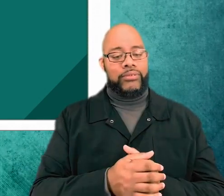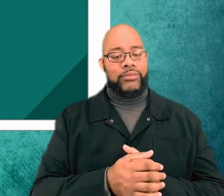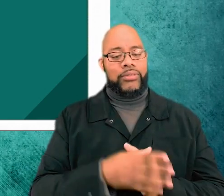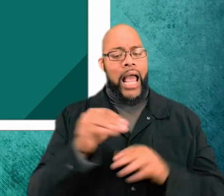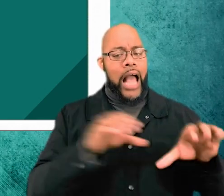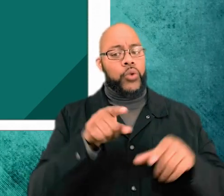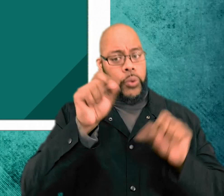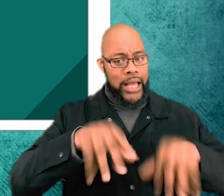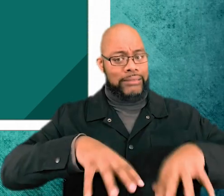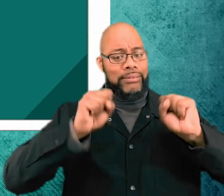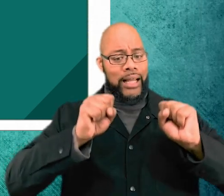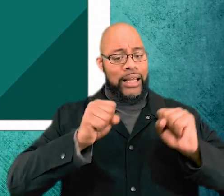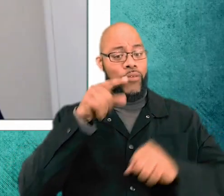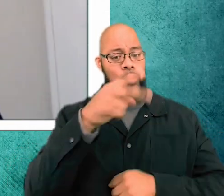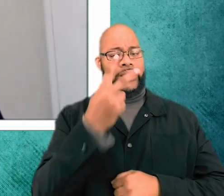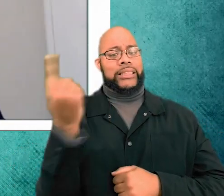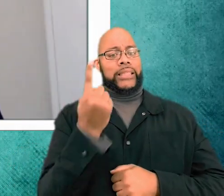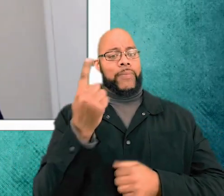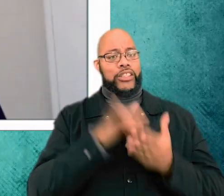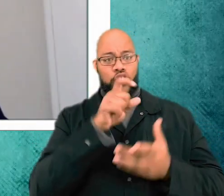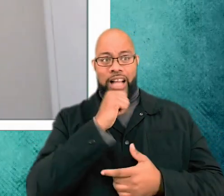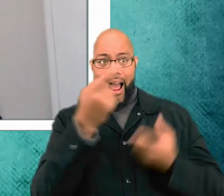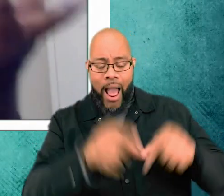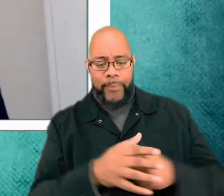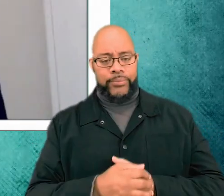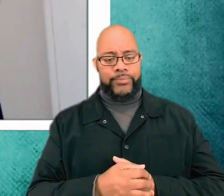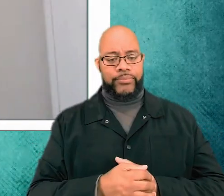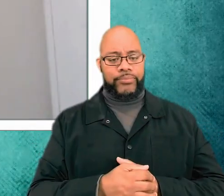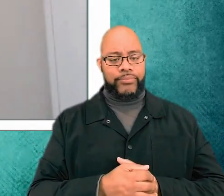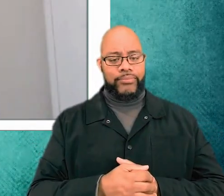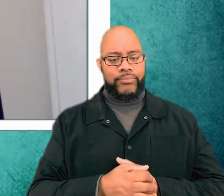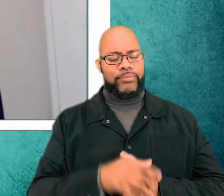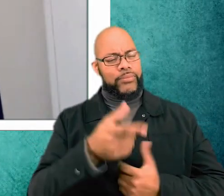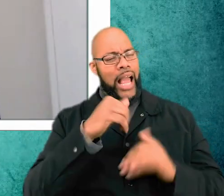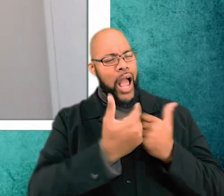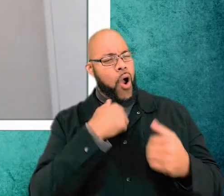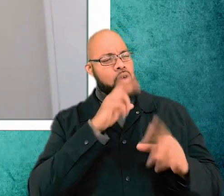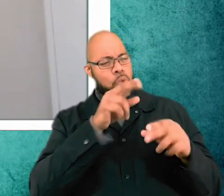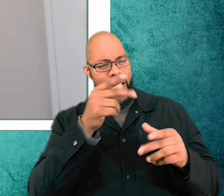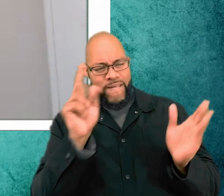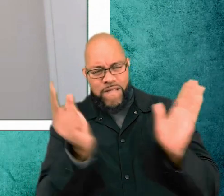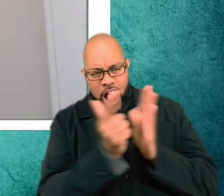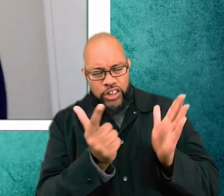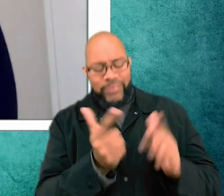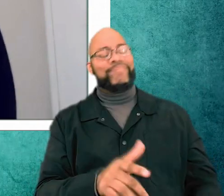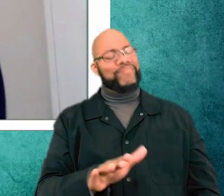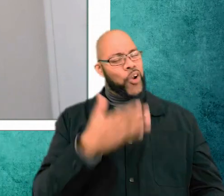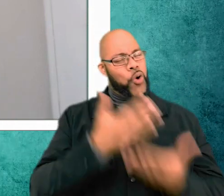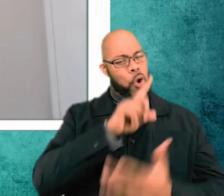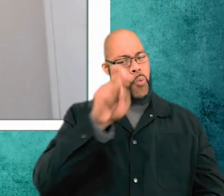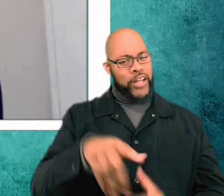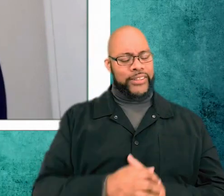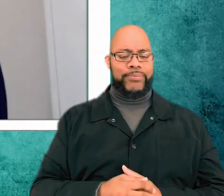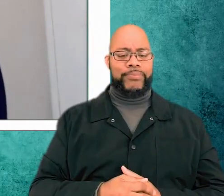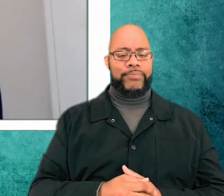actions that you can take if you see something that shouldn't be happening. So, Rose, how do I report violations? So glad you asked.